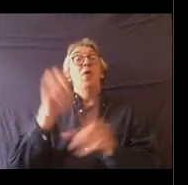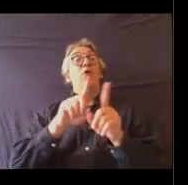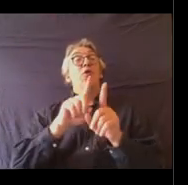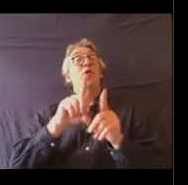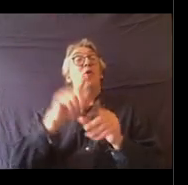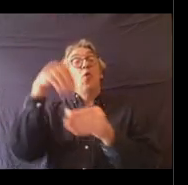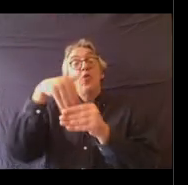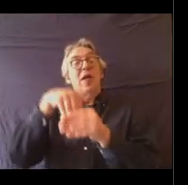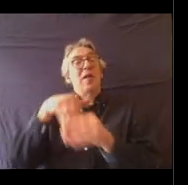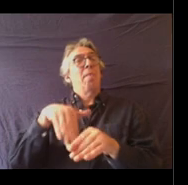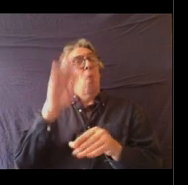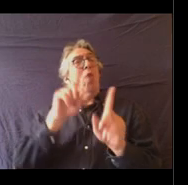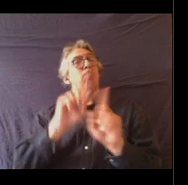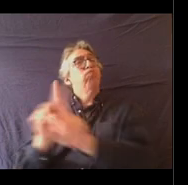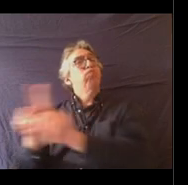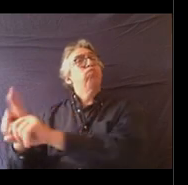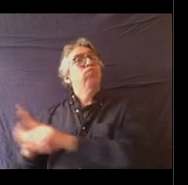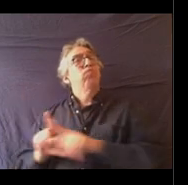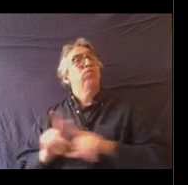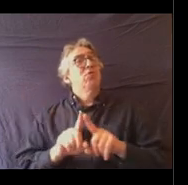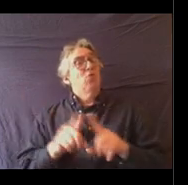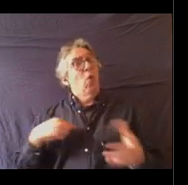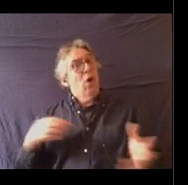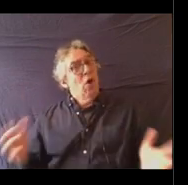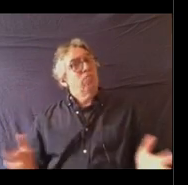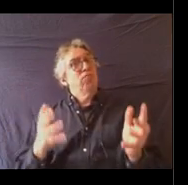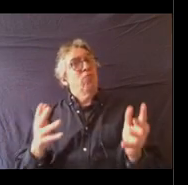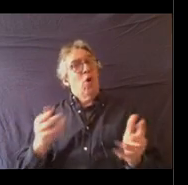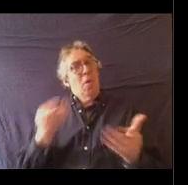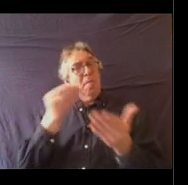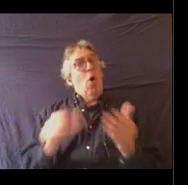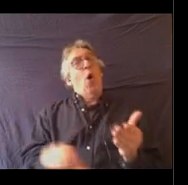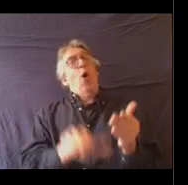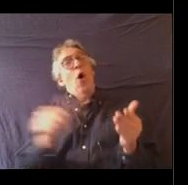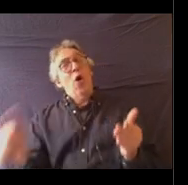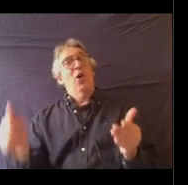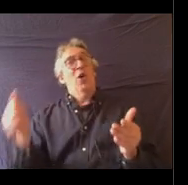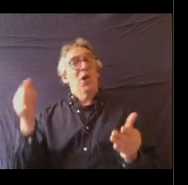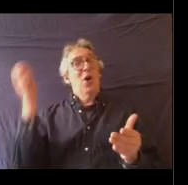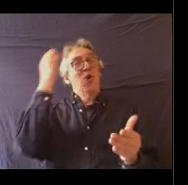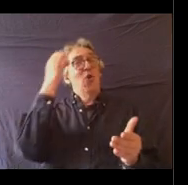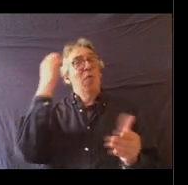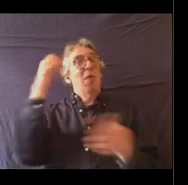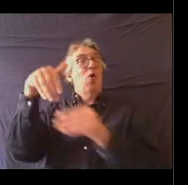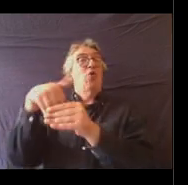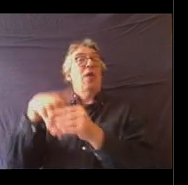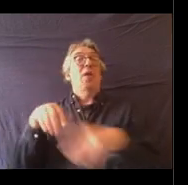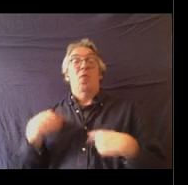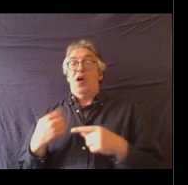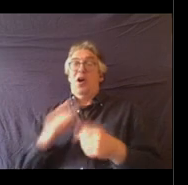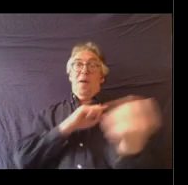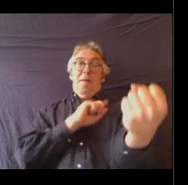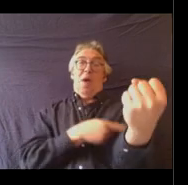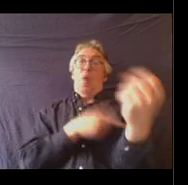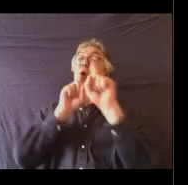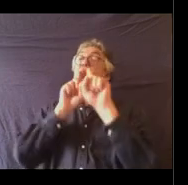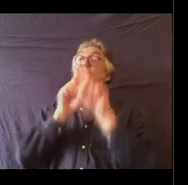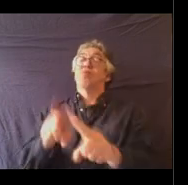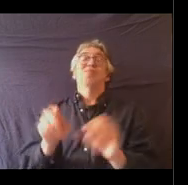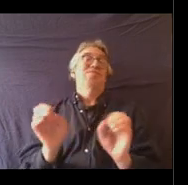also the purchase of other content, European content, but we don't have a specific category